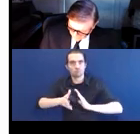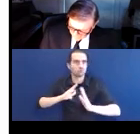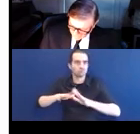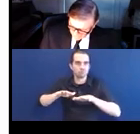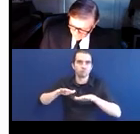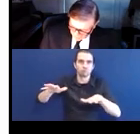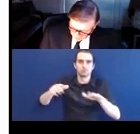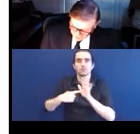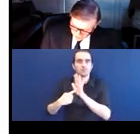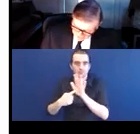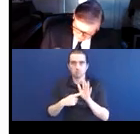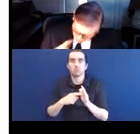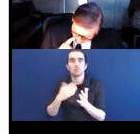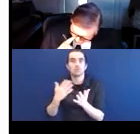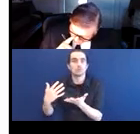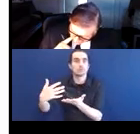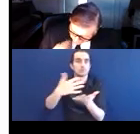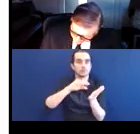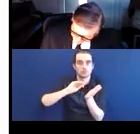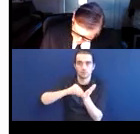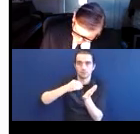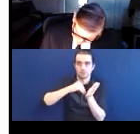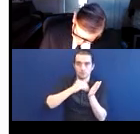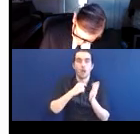legislation. Good point. Yeah.